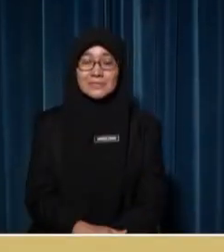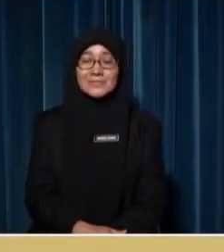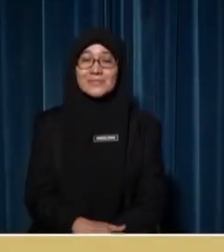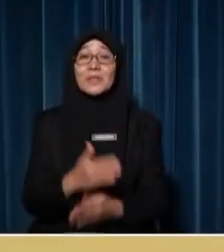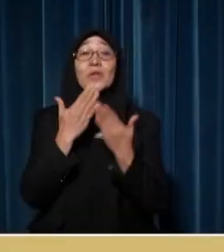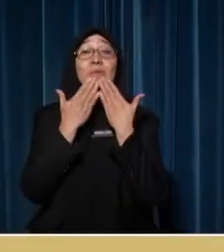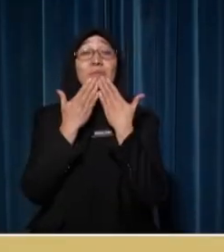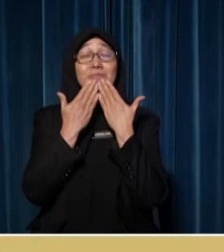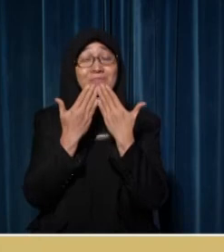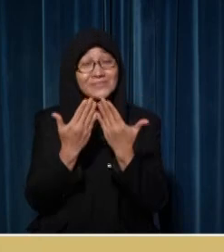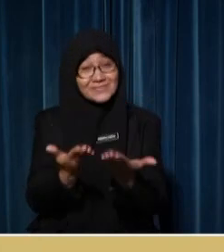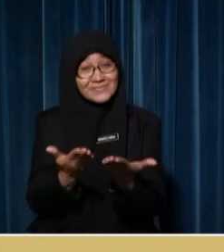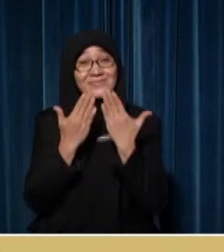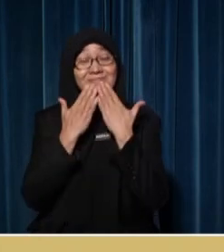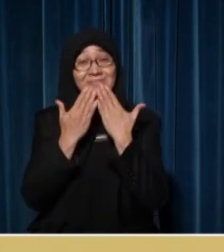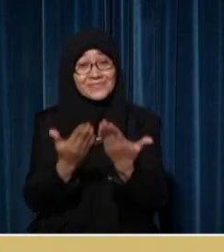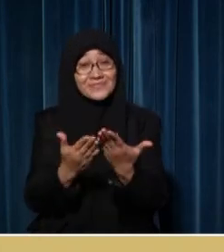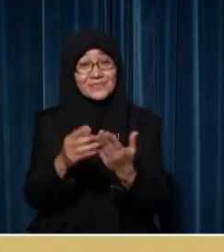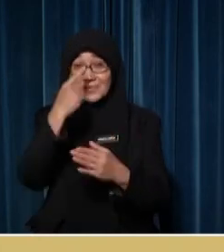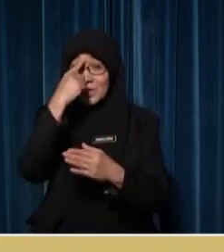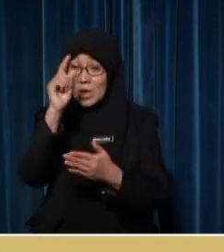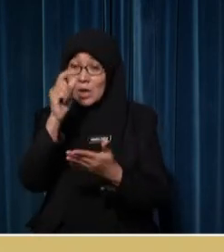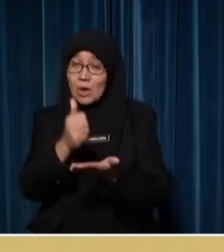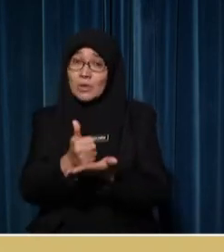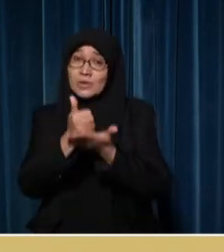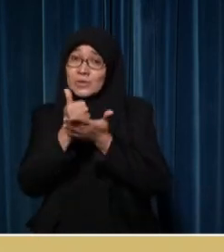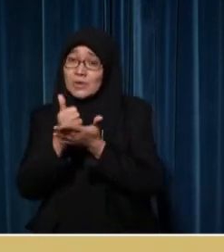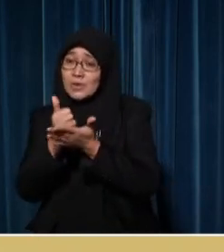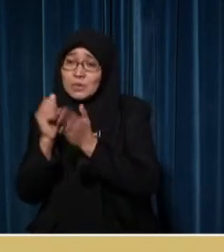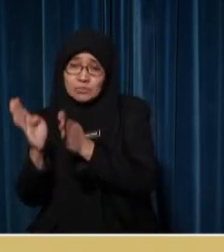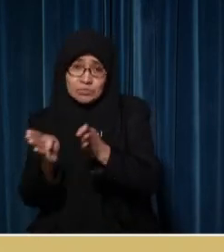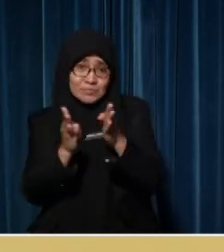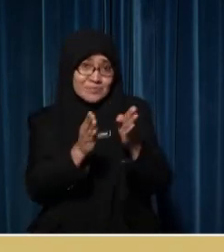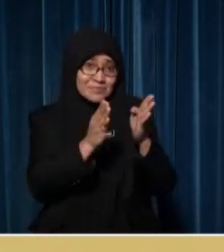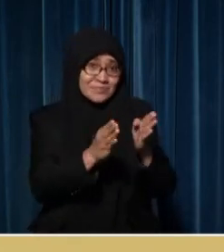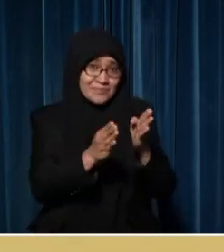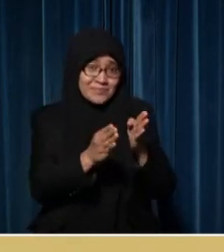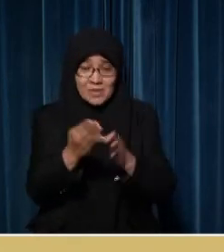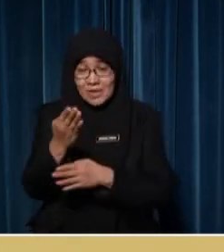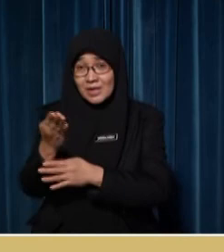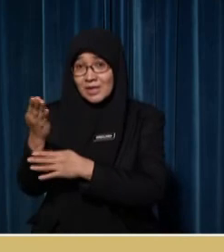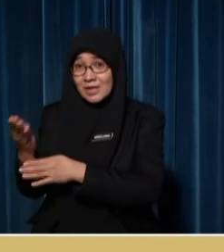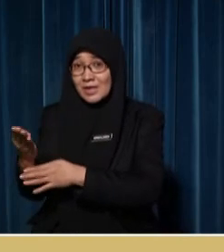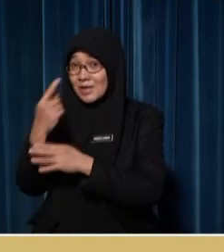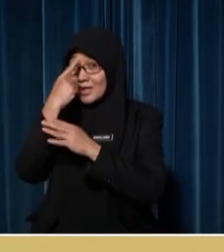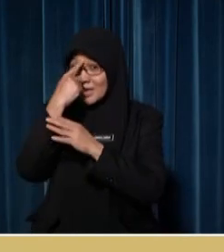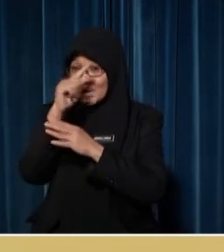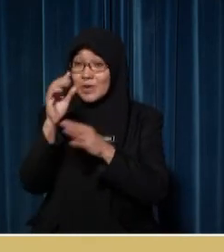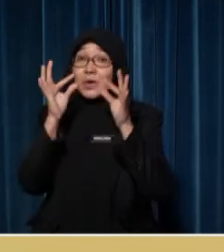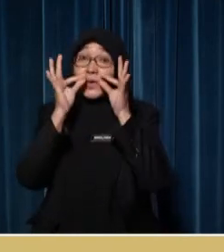Thank you so much for helping me sort out the goodies for my cat Onyx's